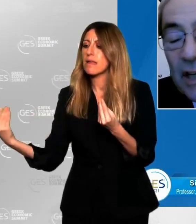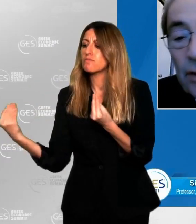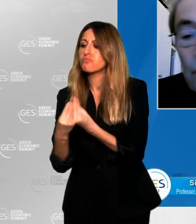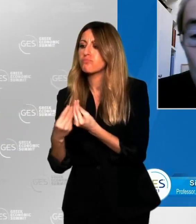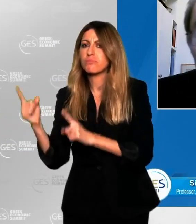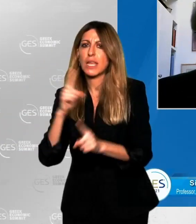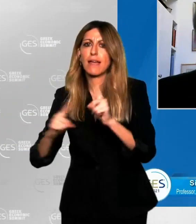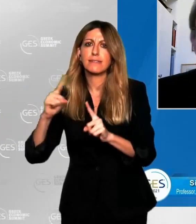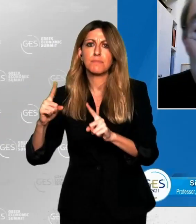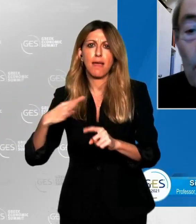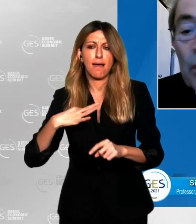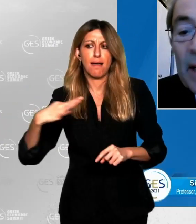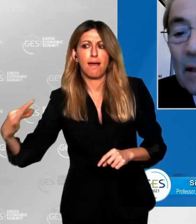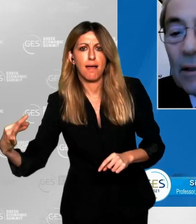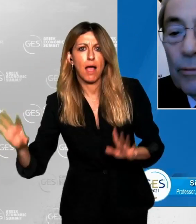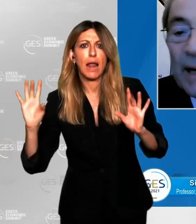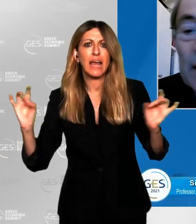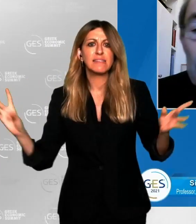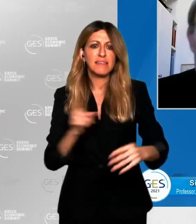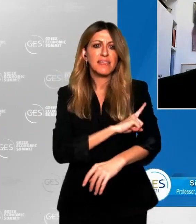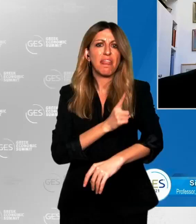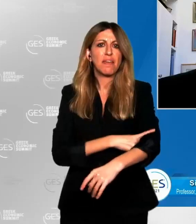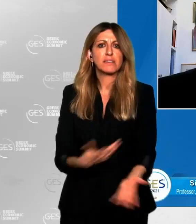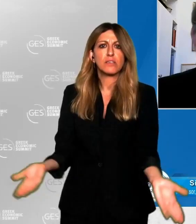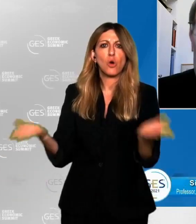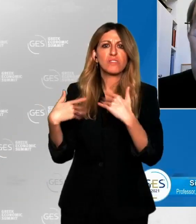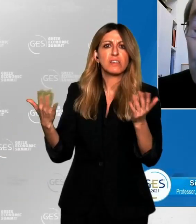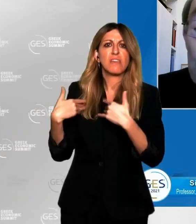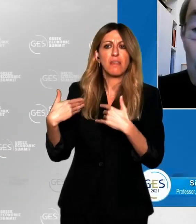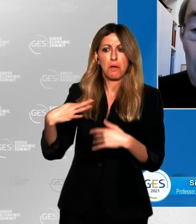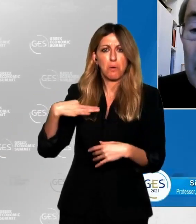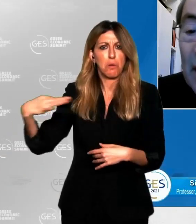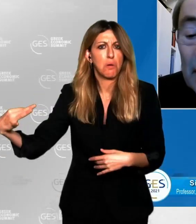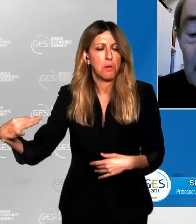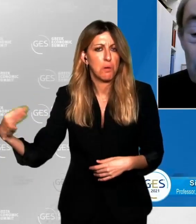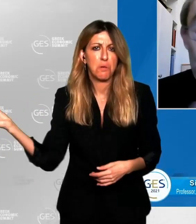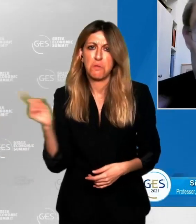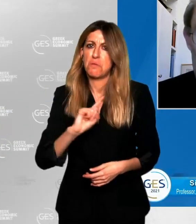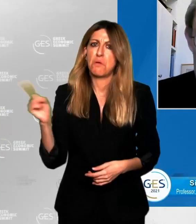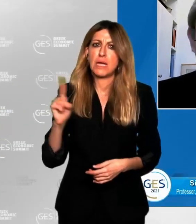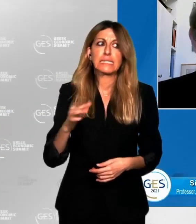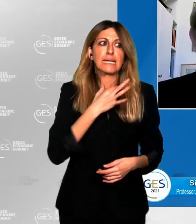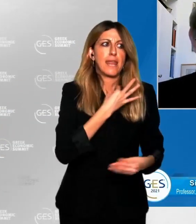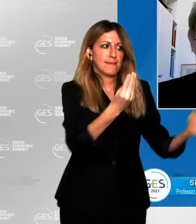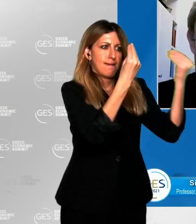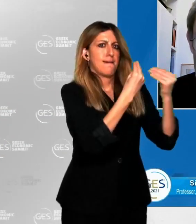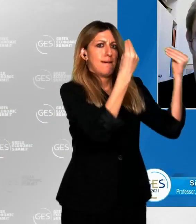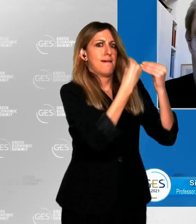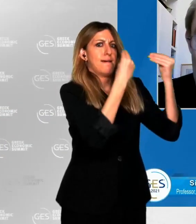learning continues throughout employment. You might need to change employer and change